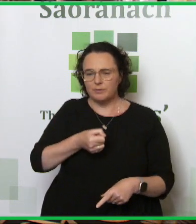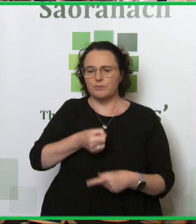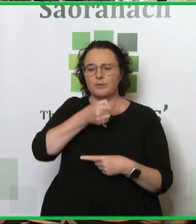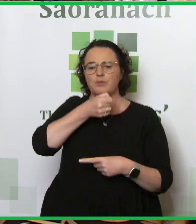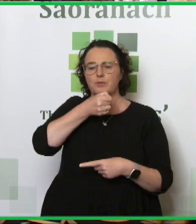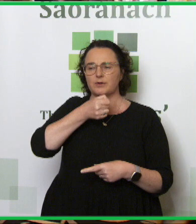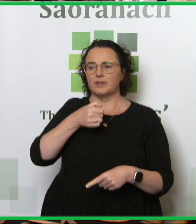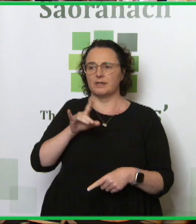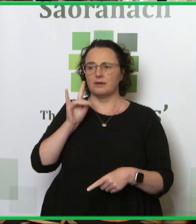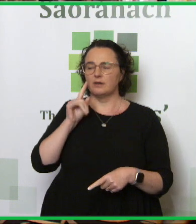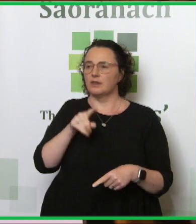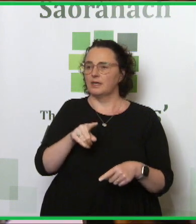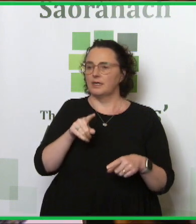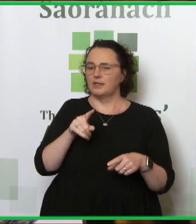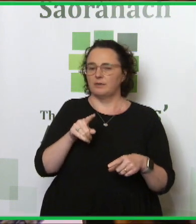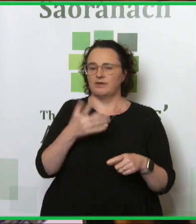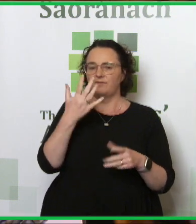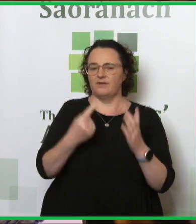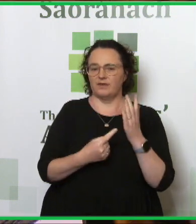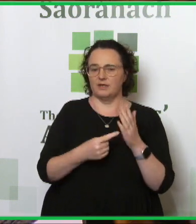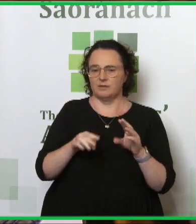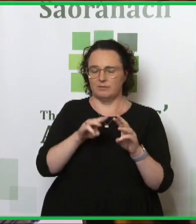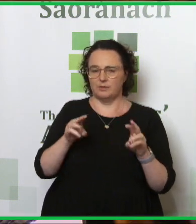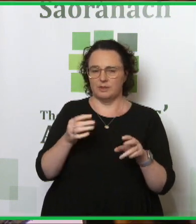Sorry, nearly the 5,000 people in prison.